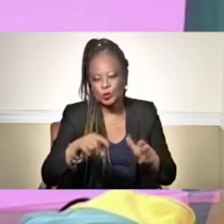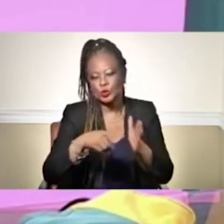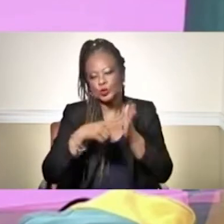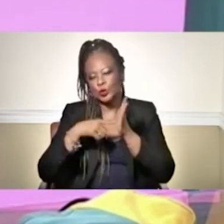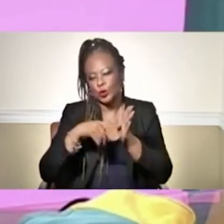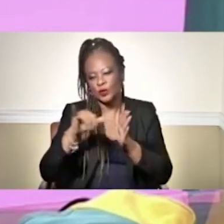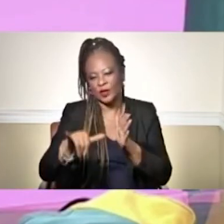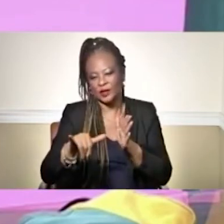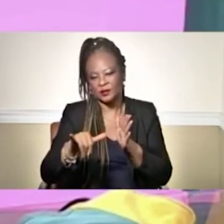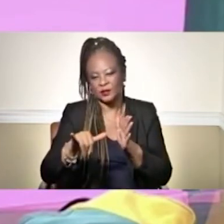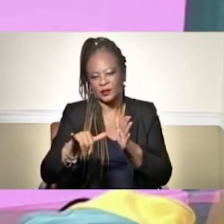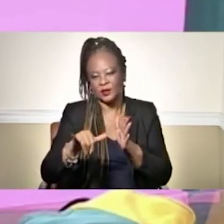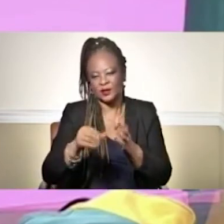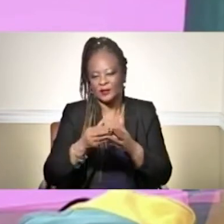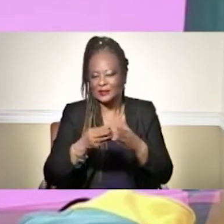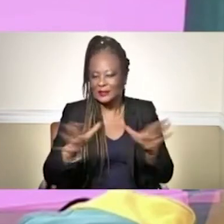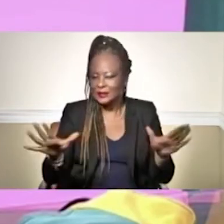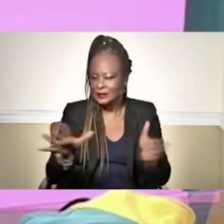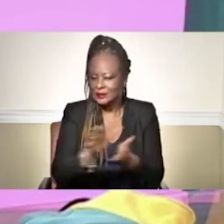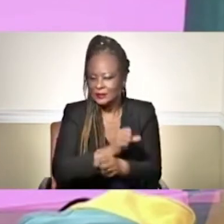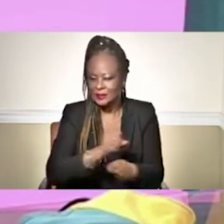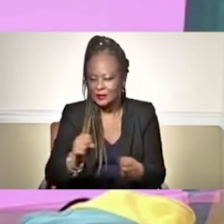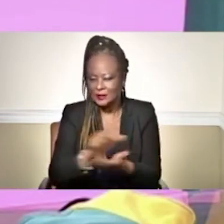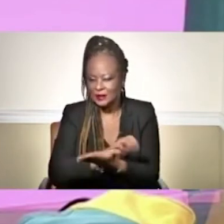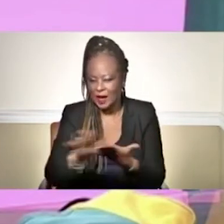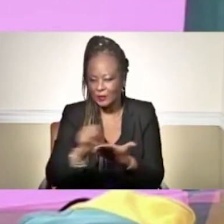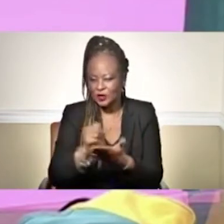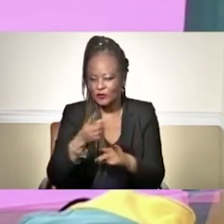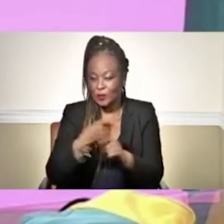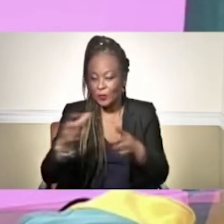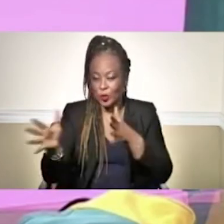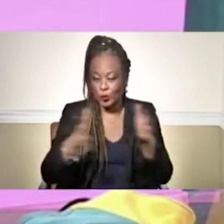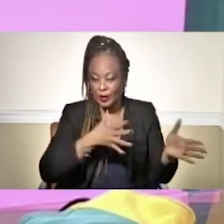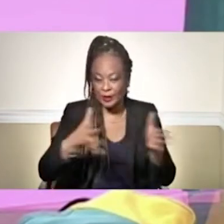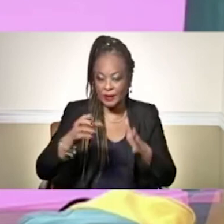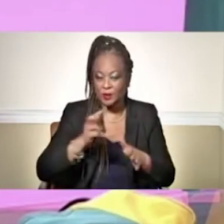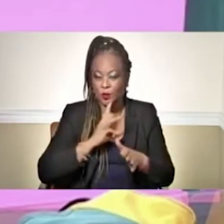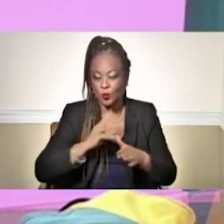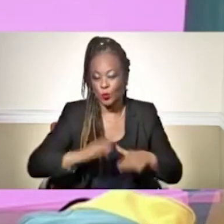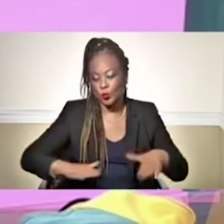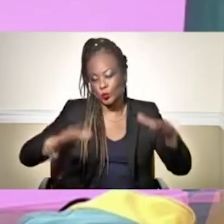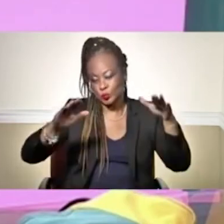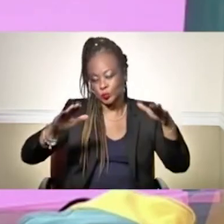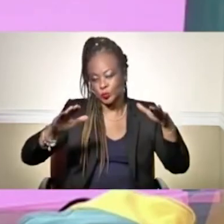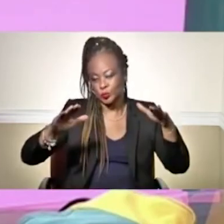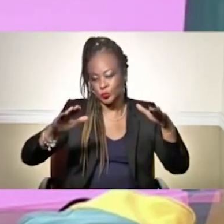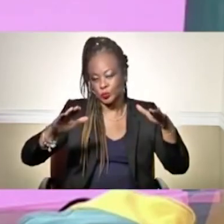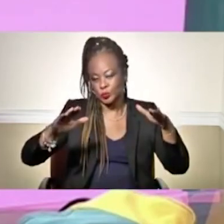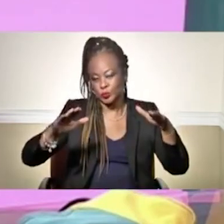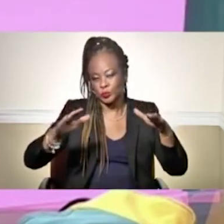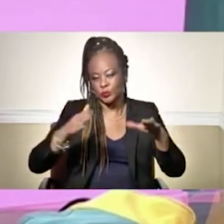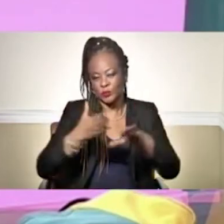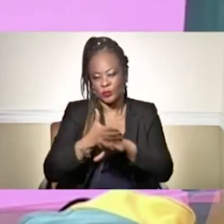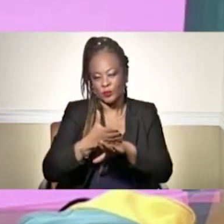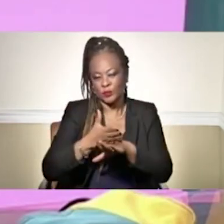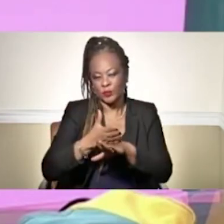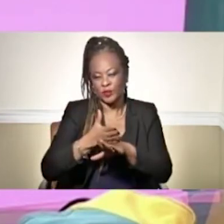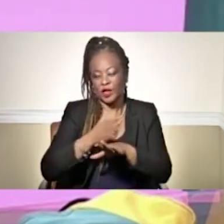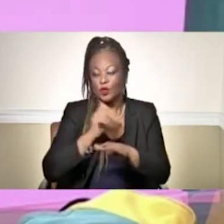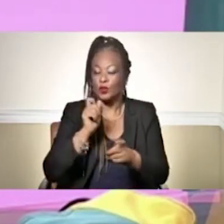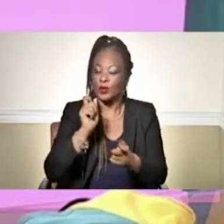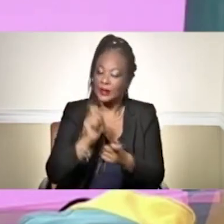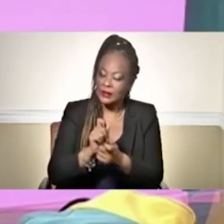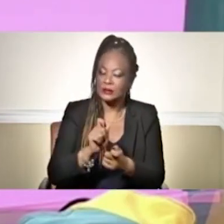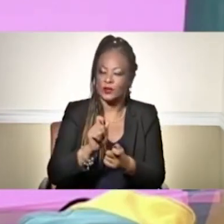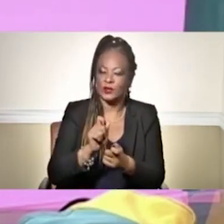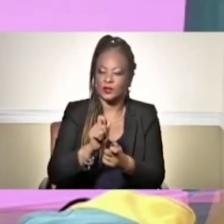expected, there was extensive damage due to flooding from wind and sea surge. However, for the damages not related directly to